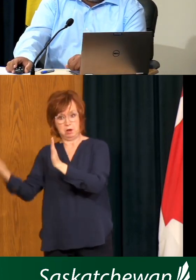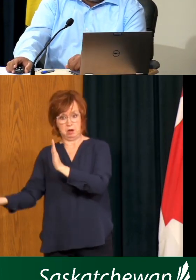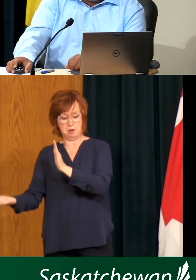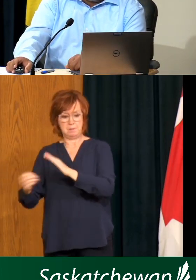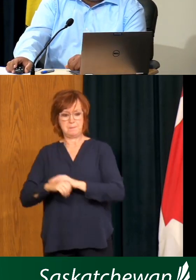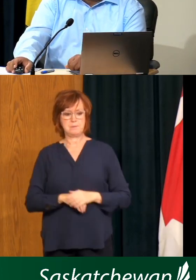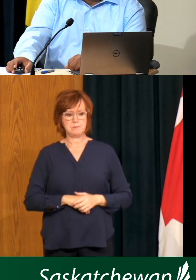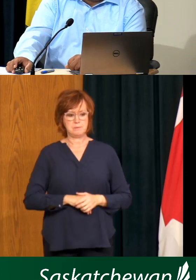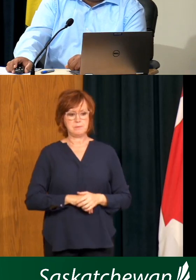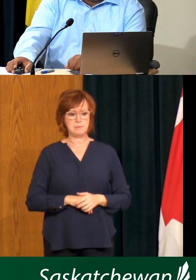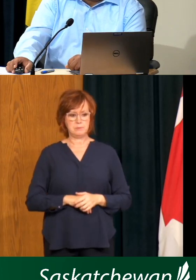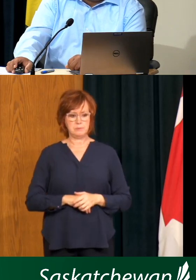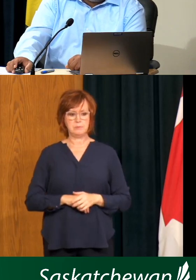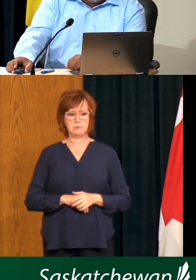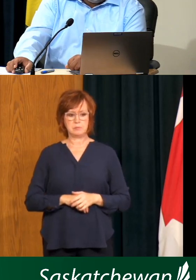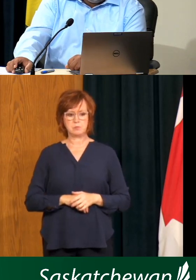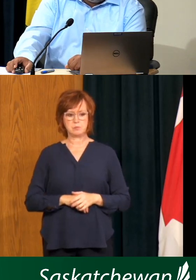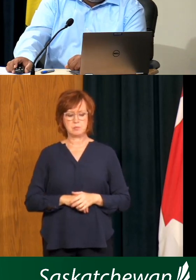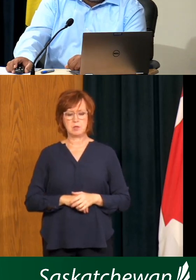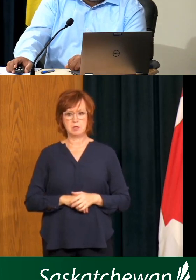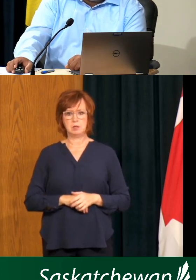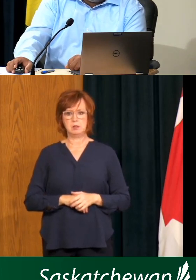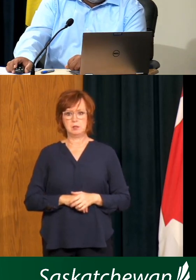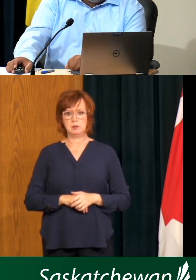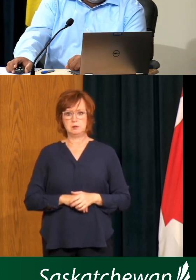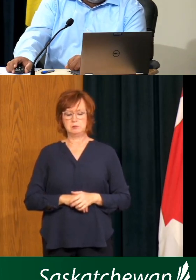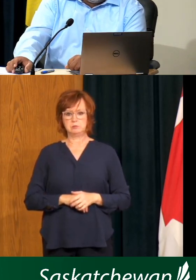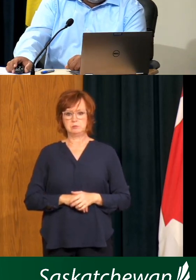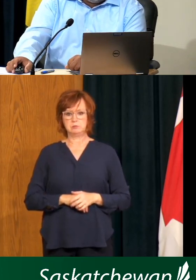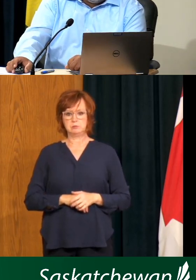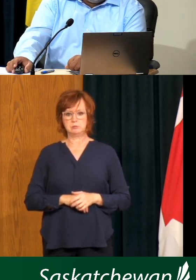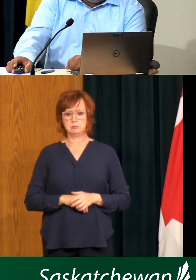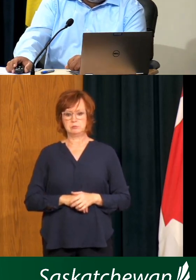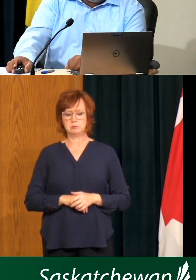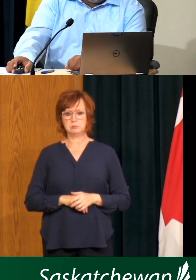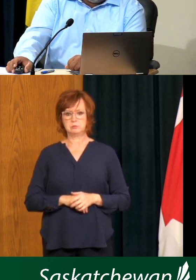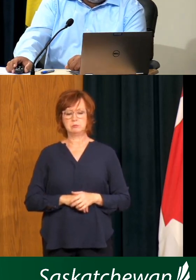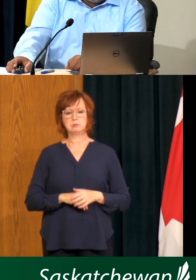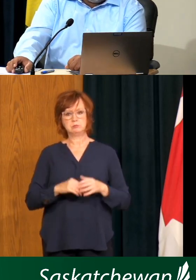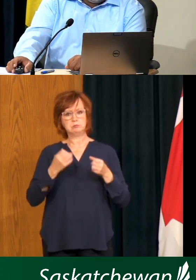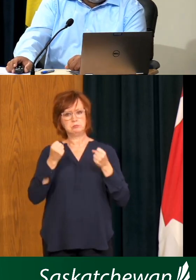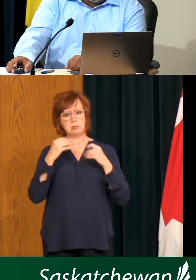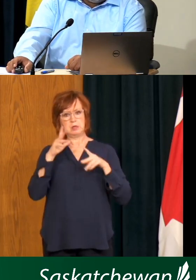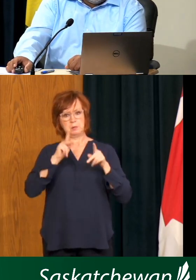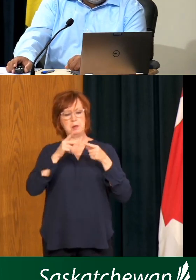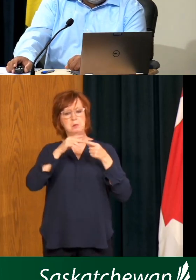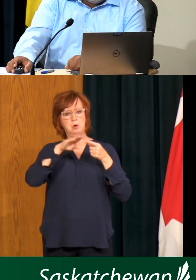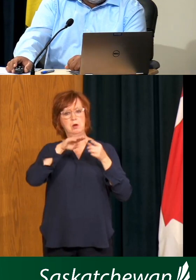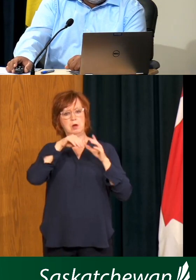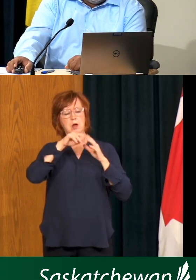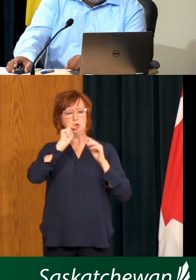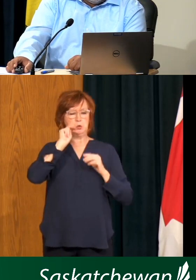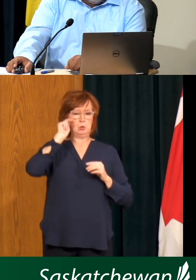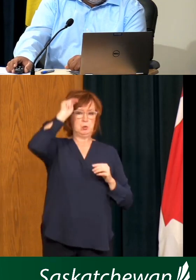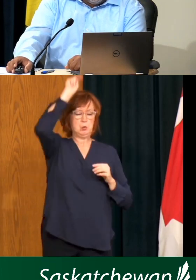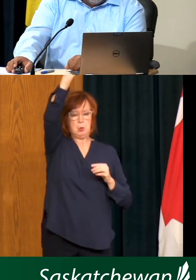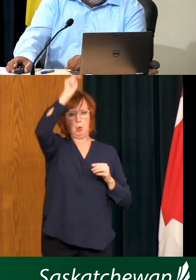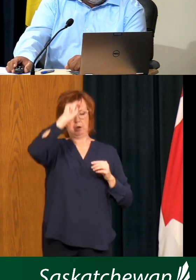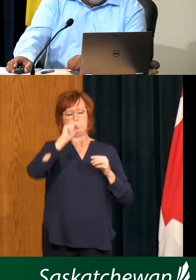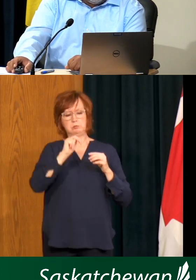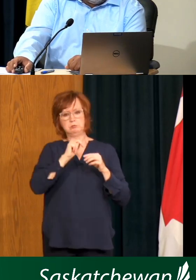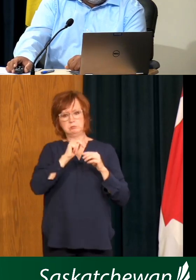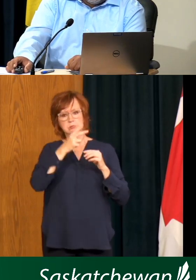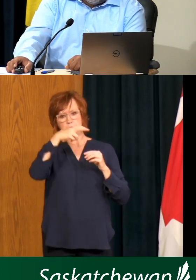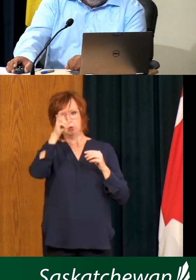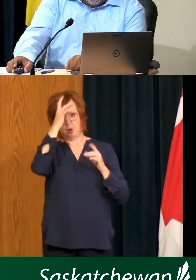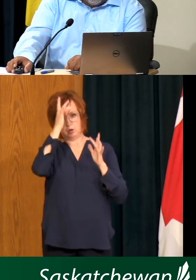with the larger number of cases as well, as part of the localized outbreaks. We've seen more hospitalizations and deaths in the far north and in the